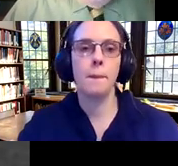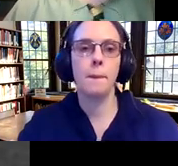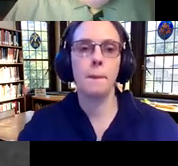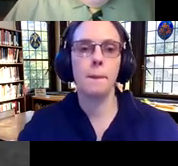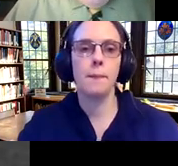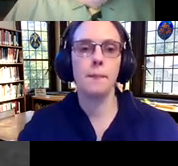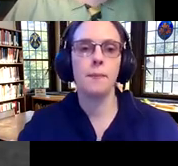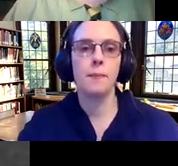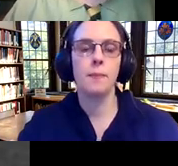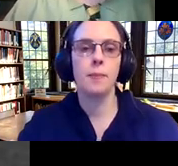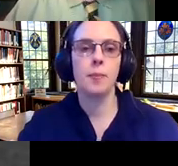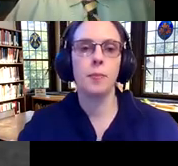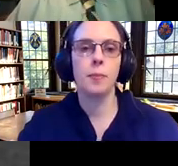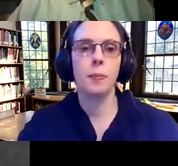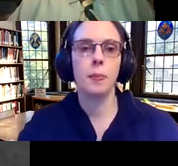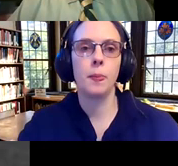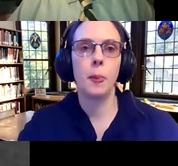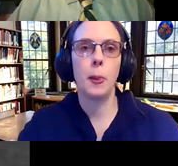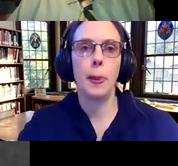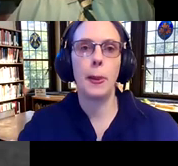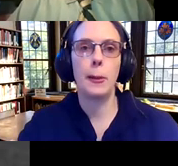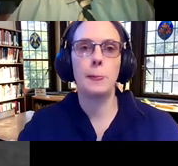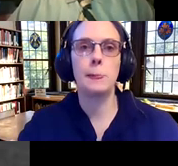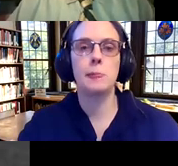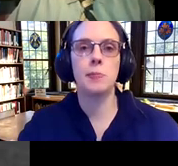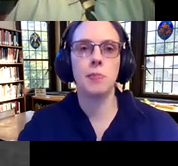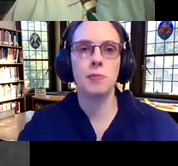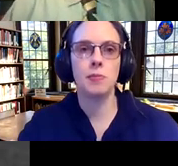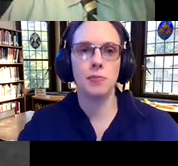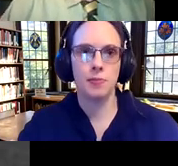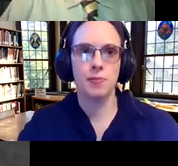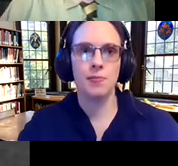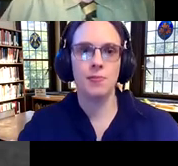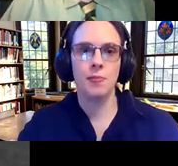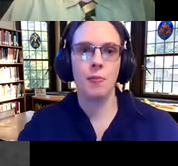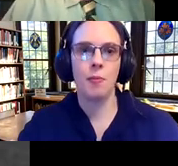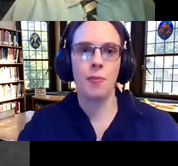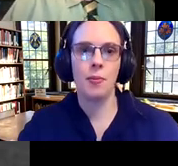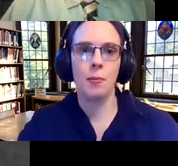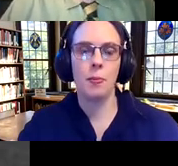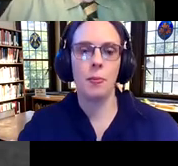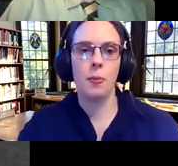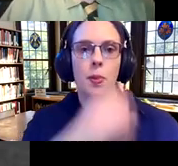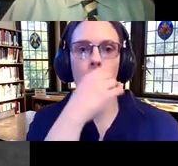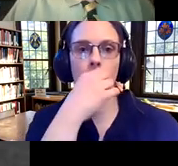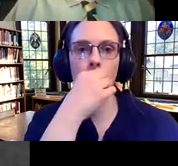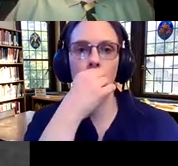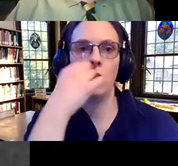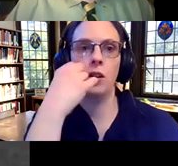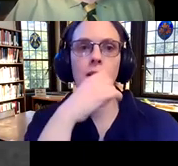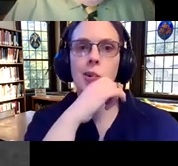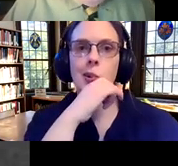war. And the Regents, and you New Yorkers know and love them, that marvelous exams you